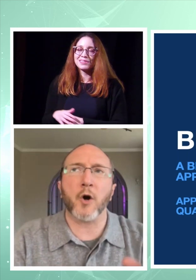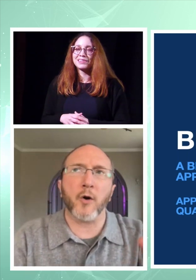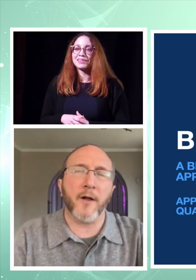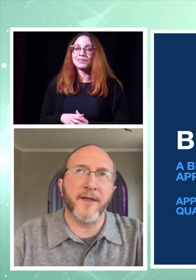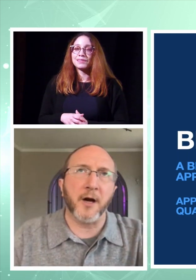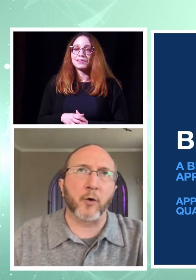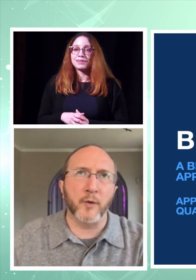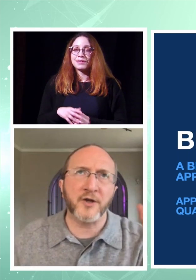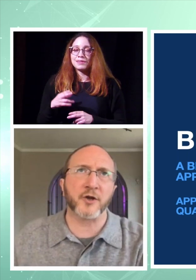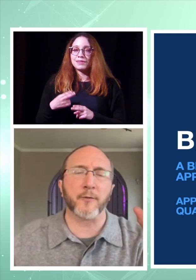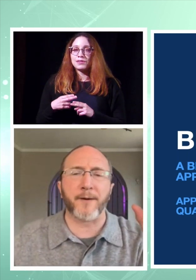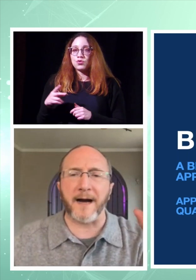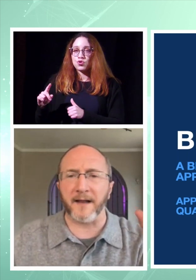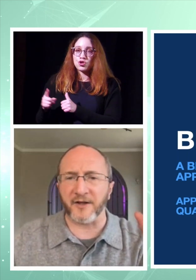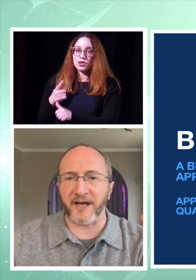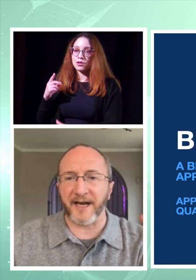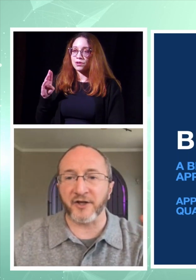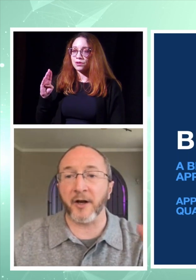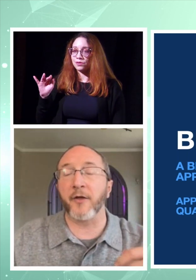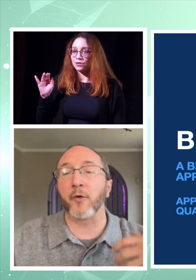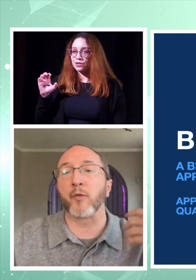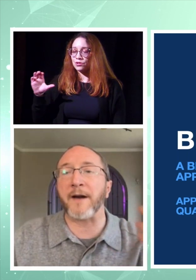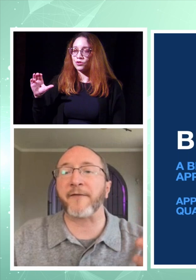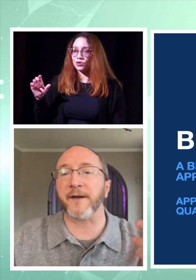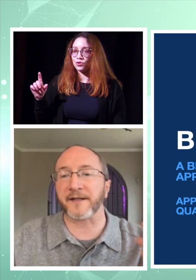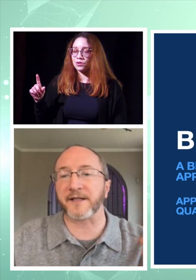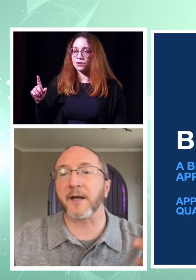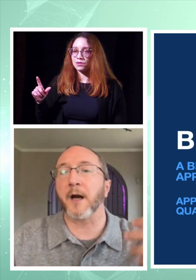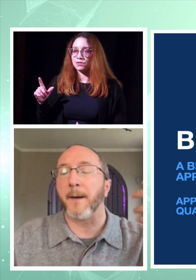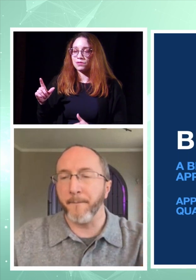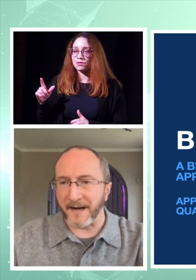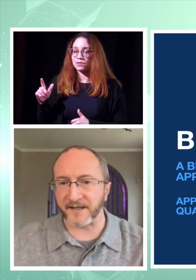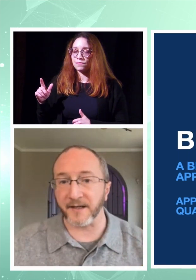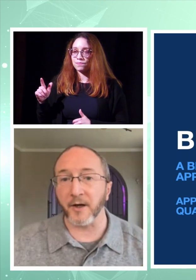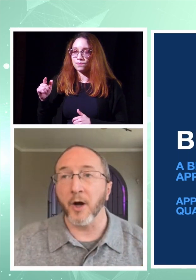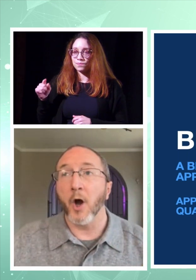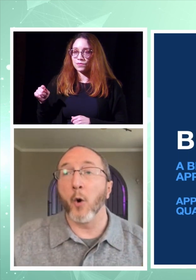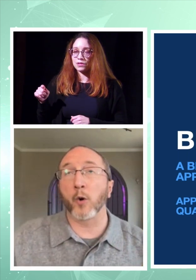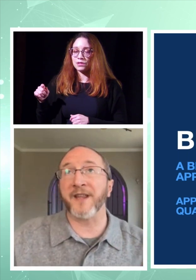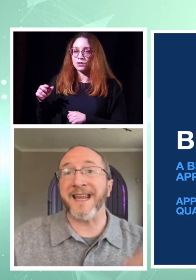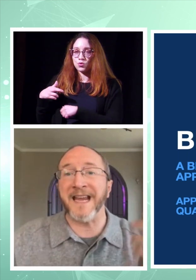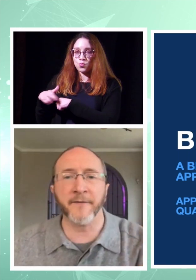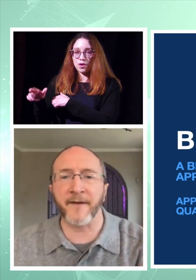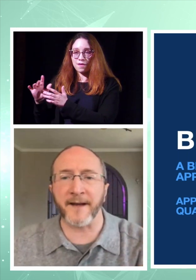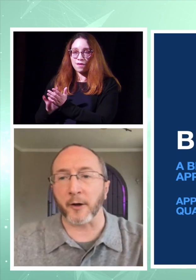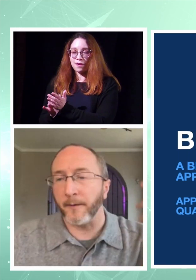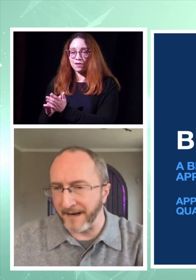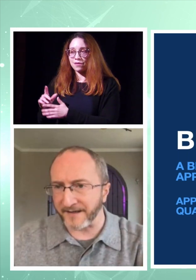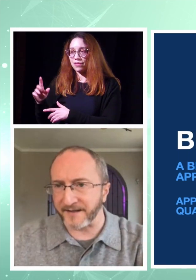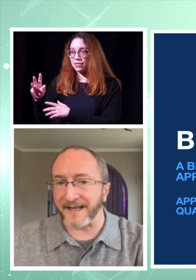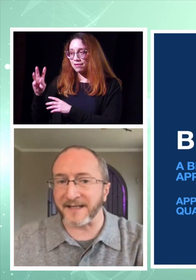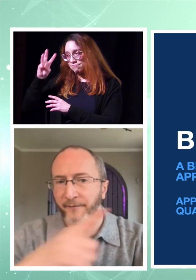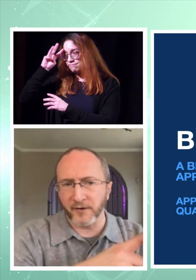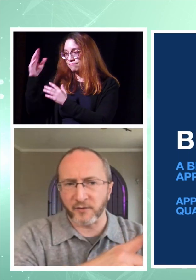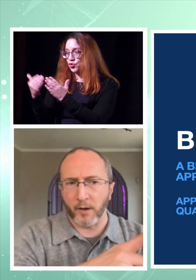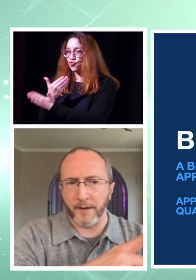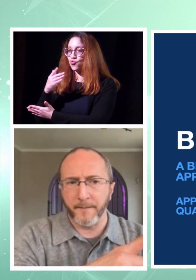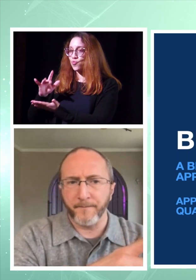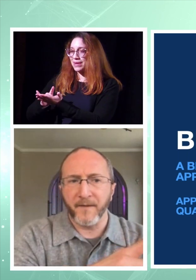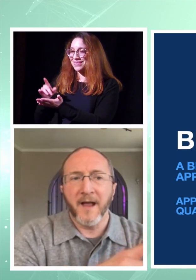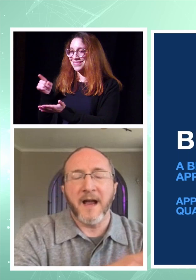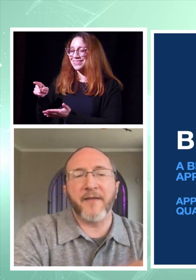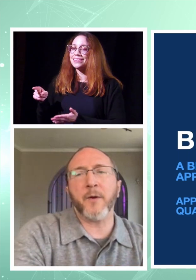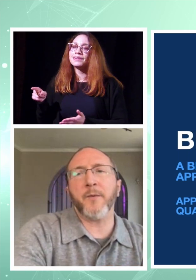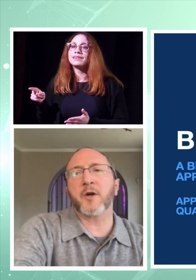we would call the original biologic agent the reference medicine or the innovator medicine. That's the first